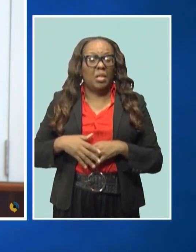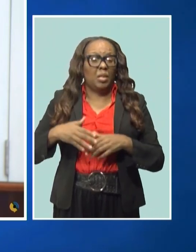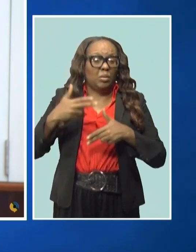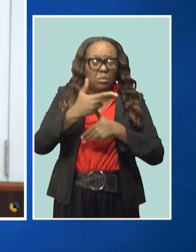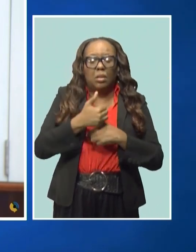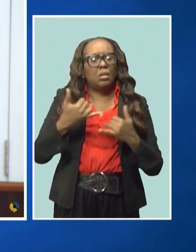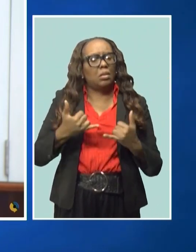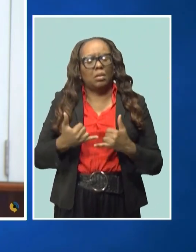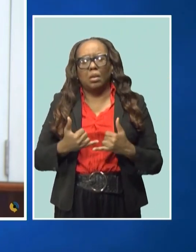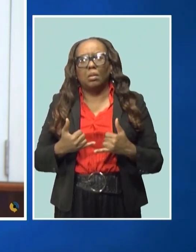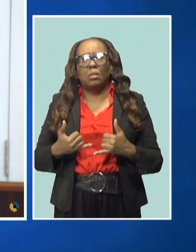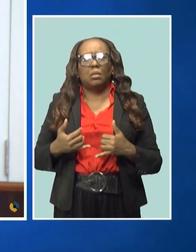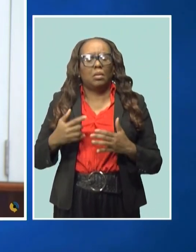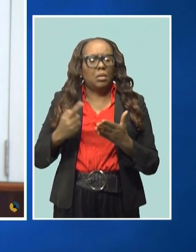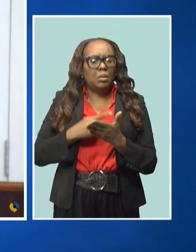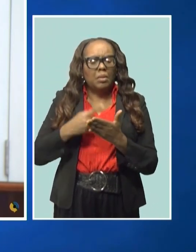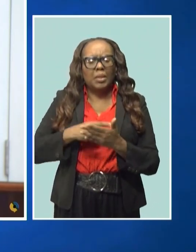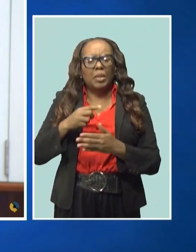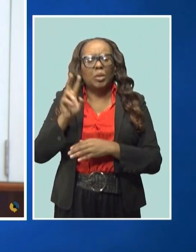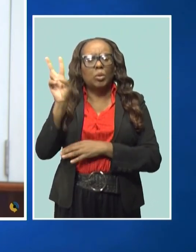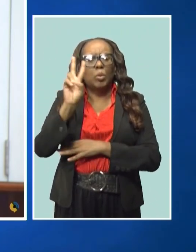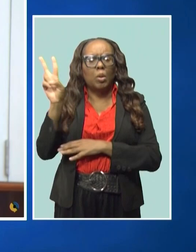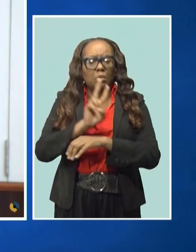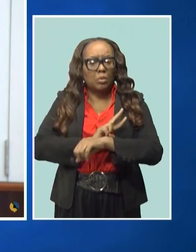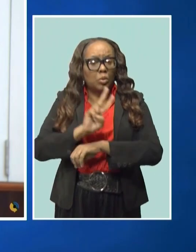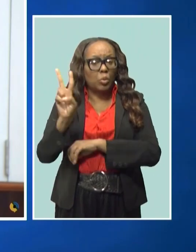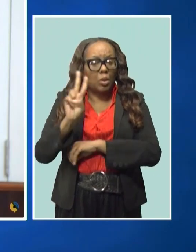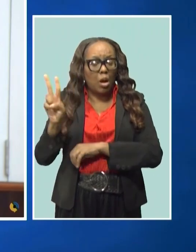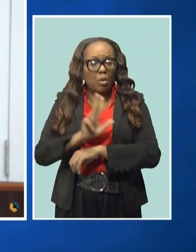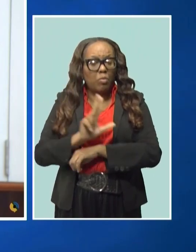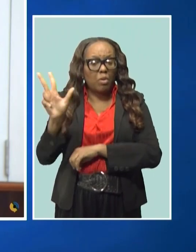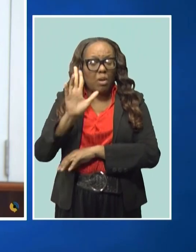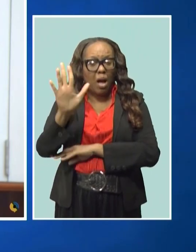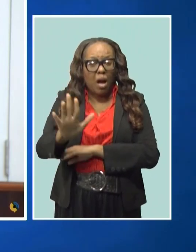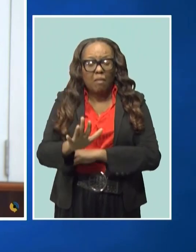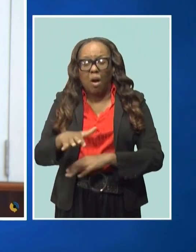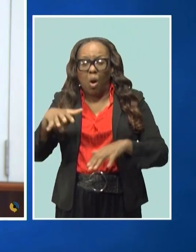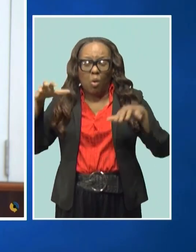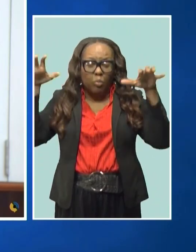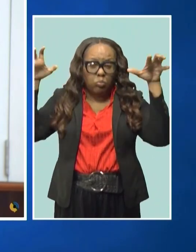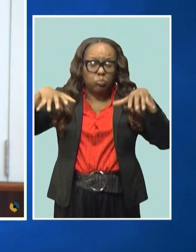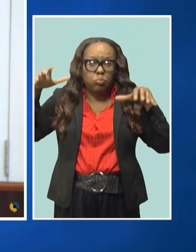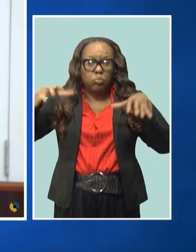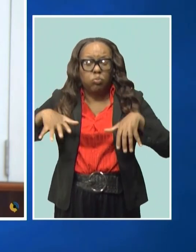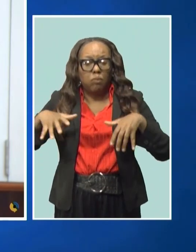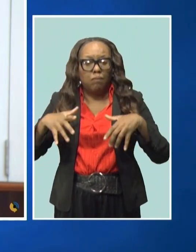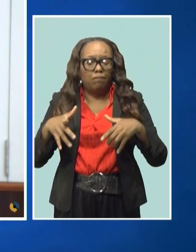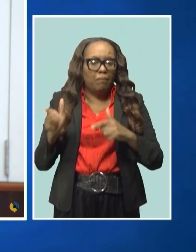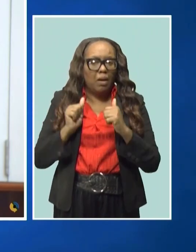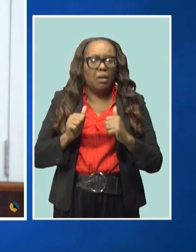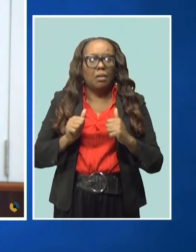rain just got to whoosh, and it comes down in a deluge, a flood of rain, fast, fast, fast, fast, fast.